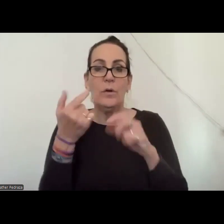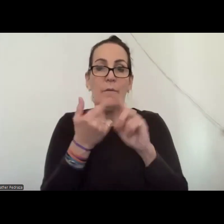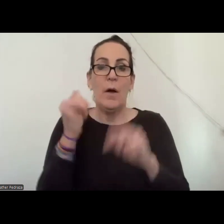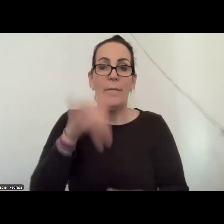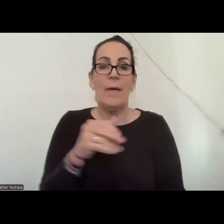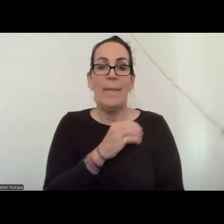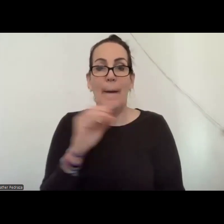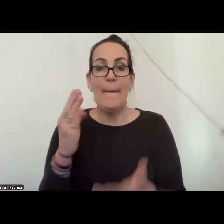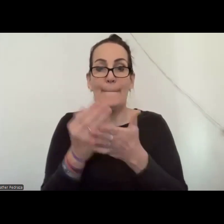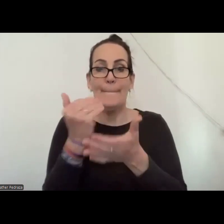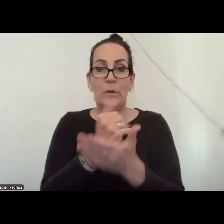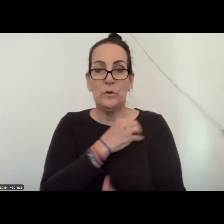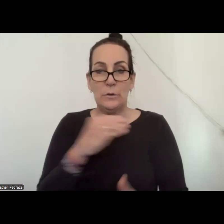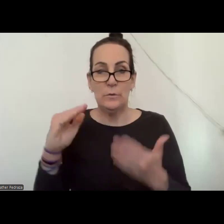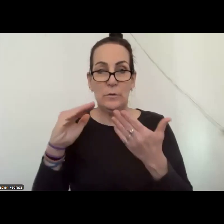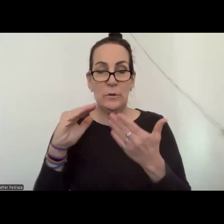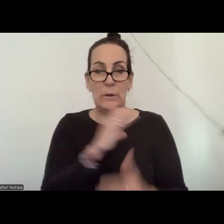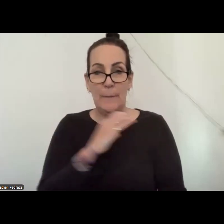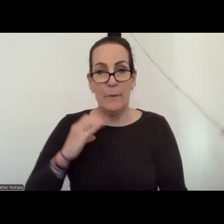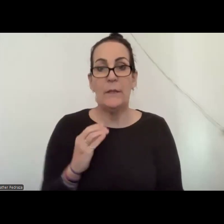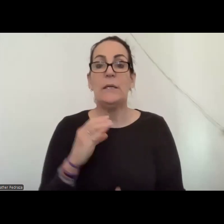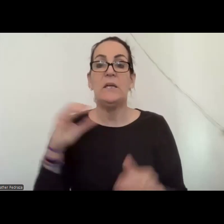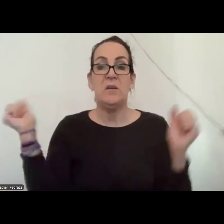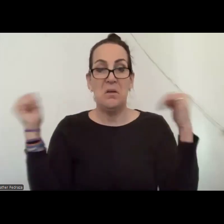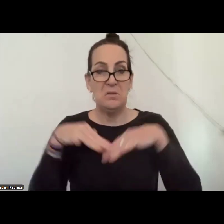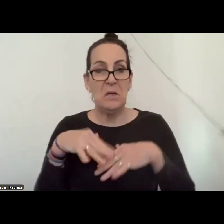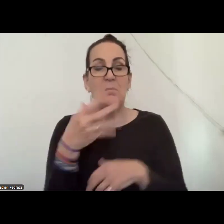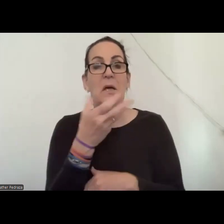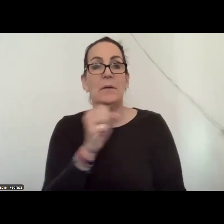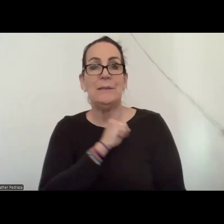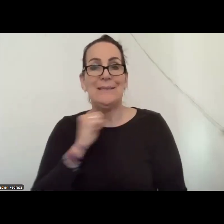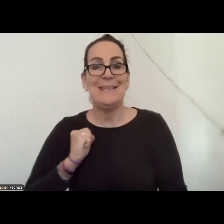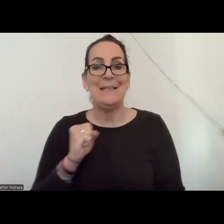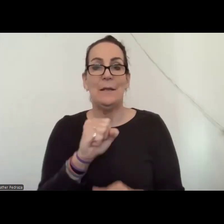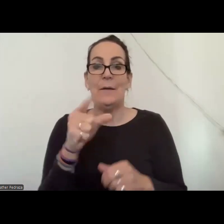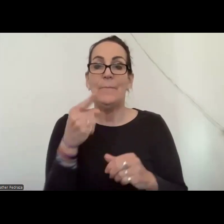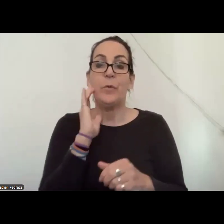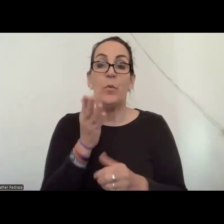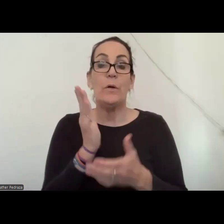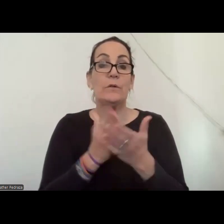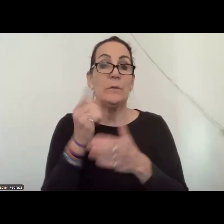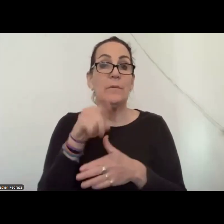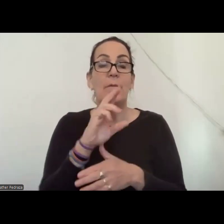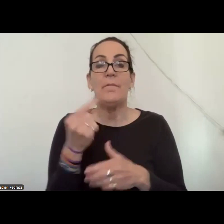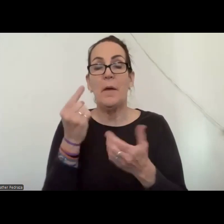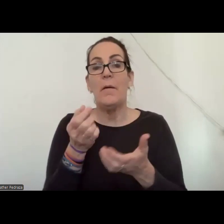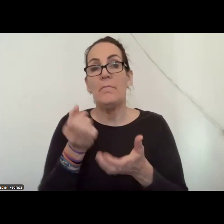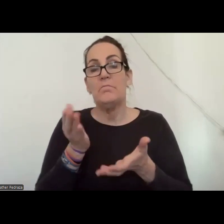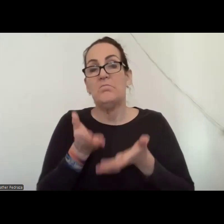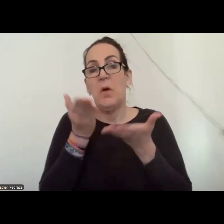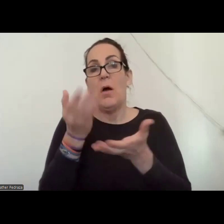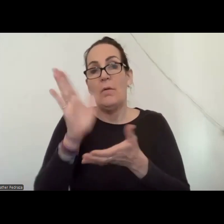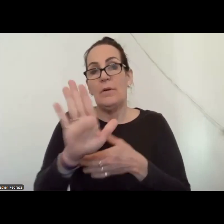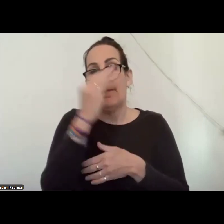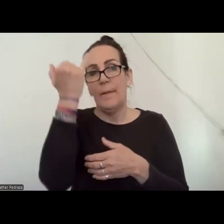ample opportunity for stakeholders to weigh in on the proposed cuts and changes. We find our state to be in